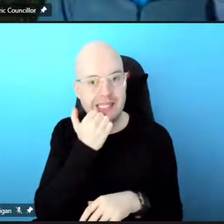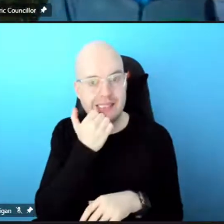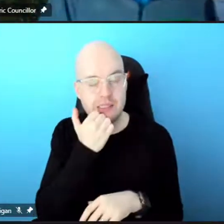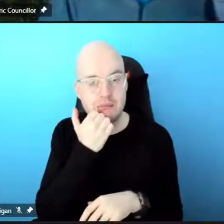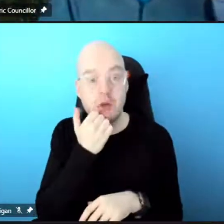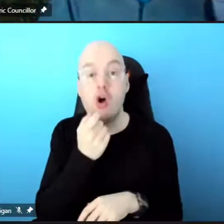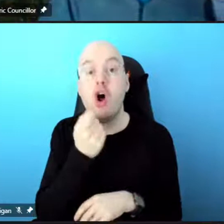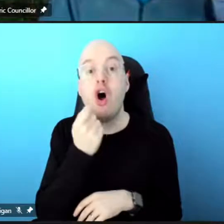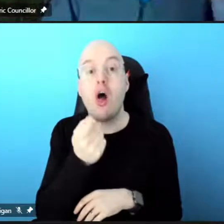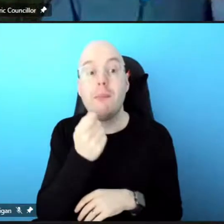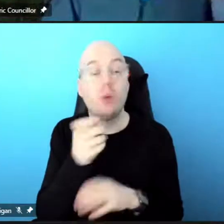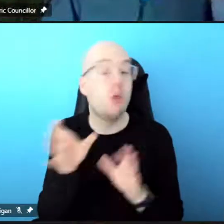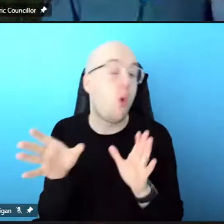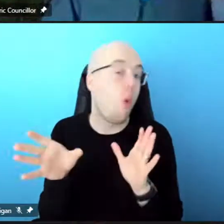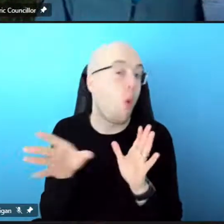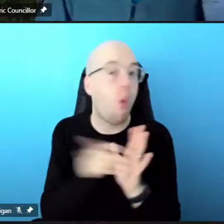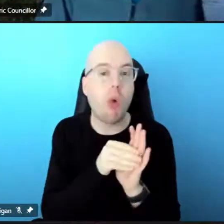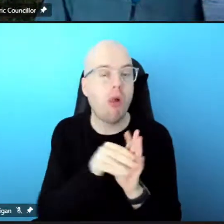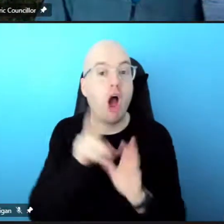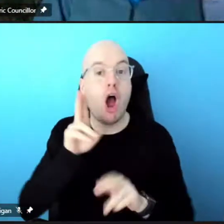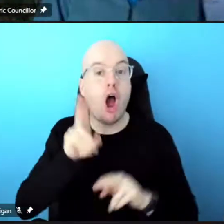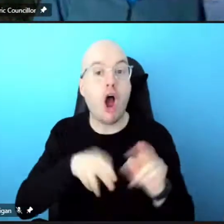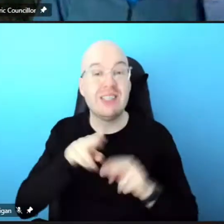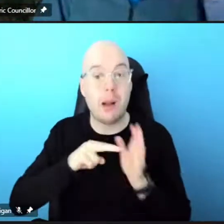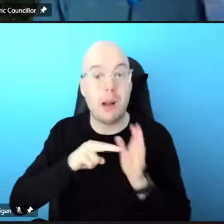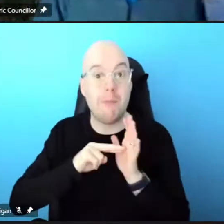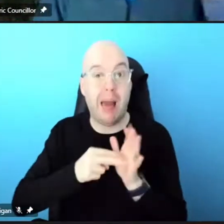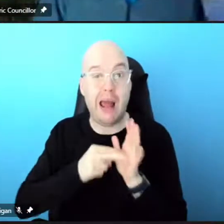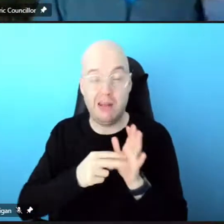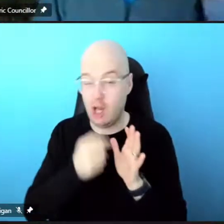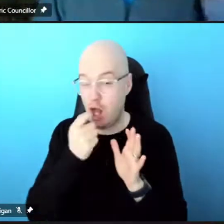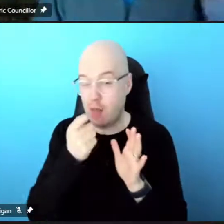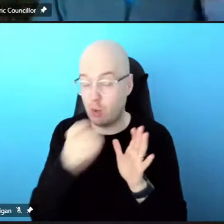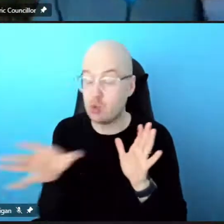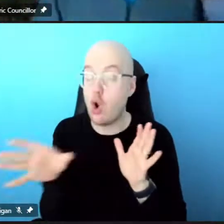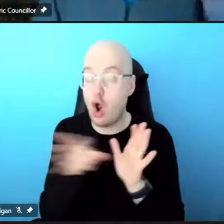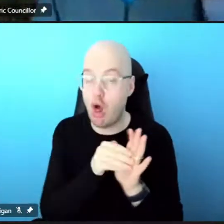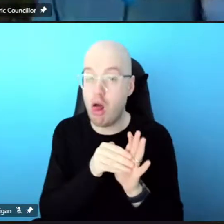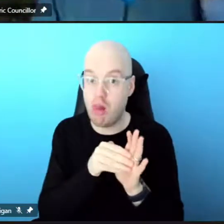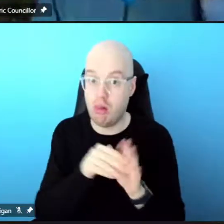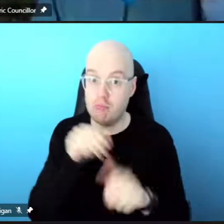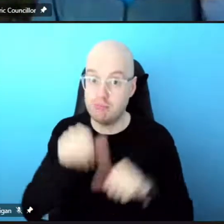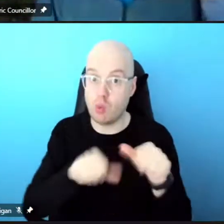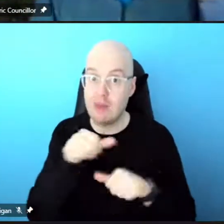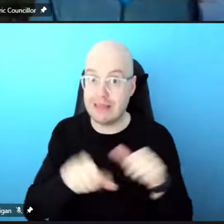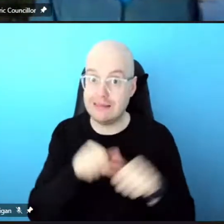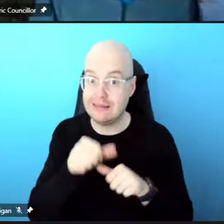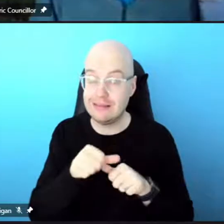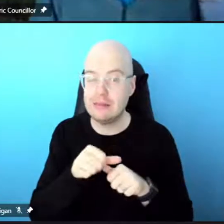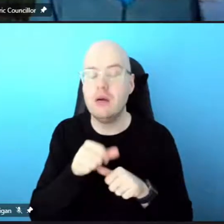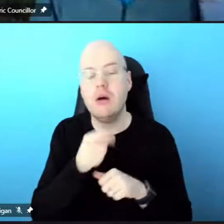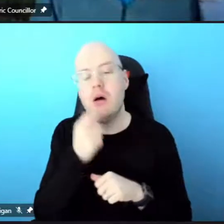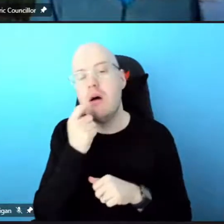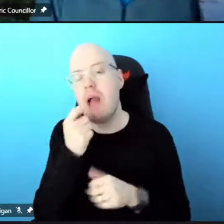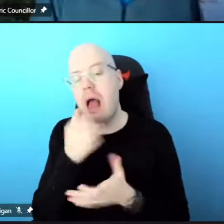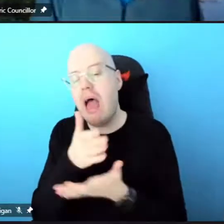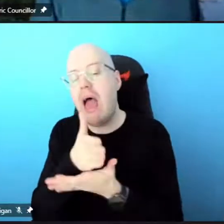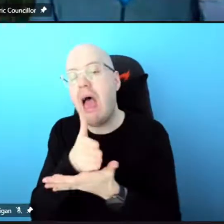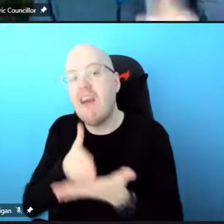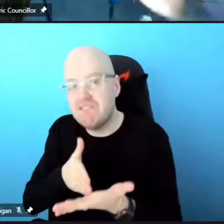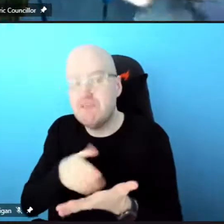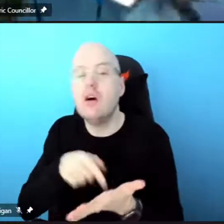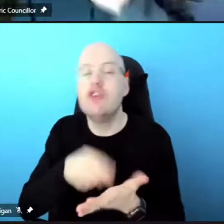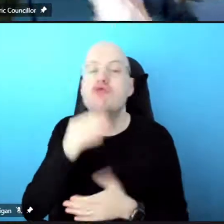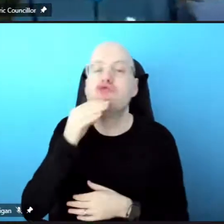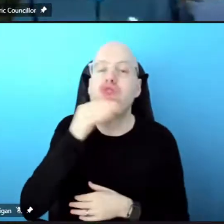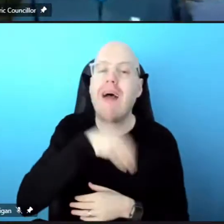in progress, which is what you would expect by this time of the year. Around half of it is at draft report stage, with half still